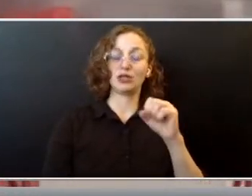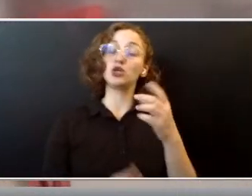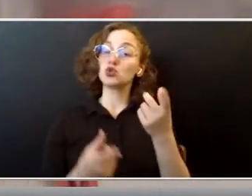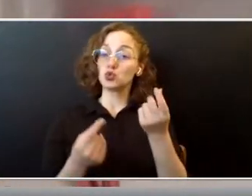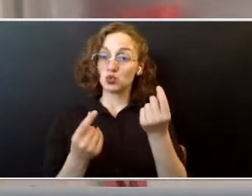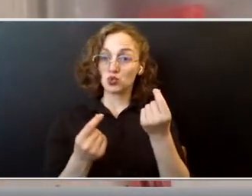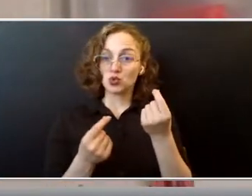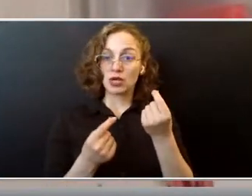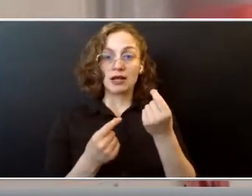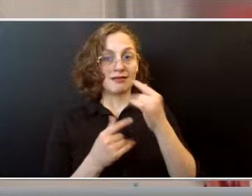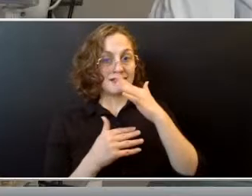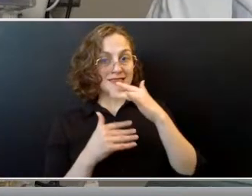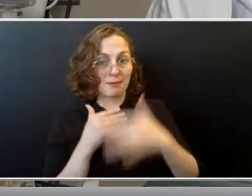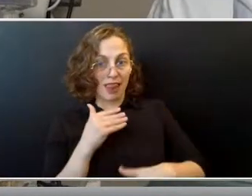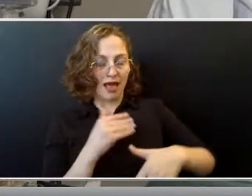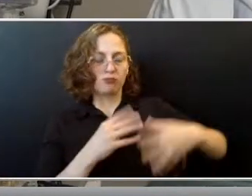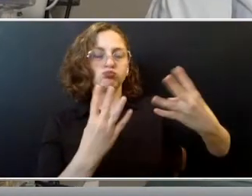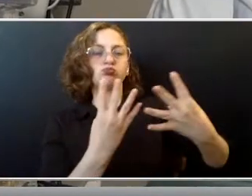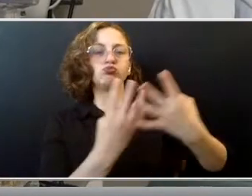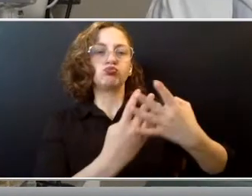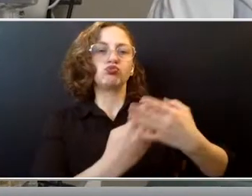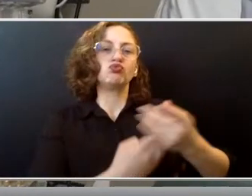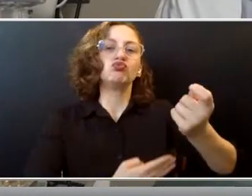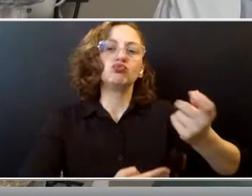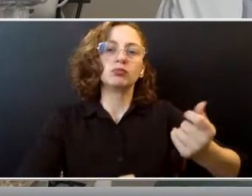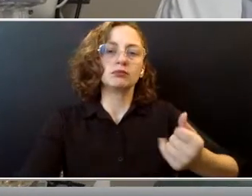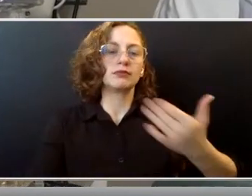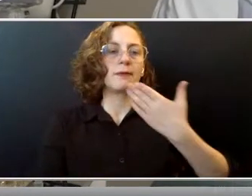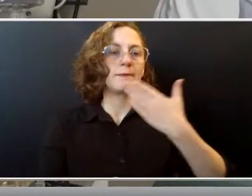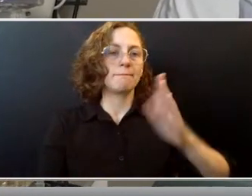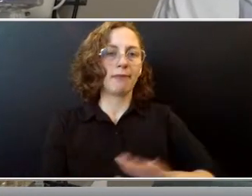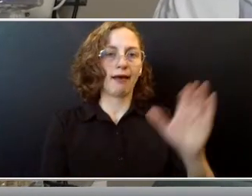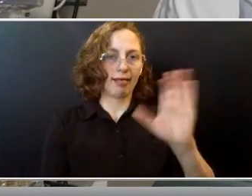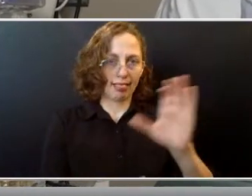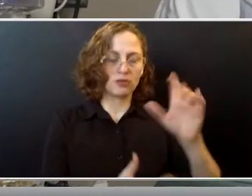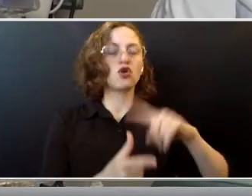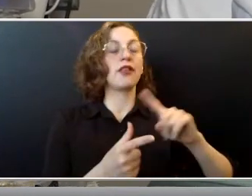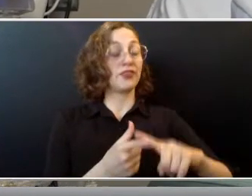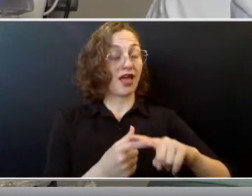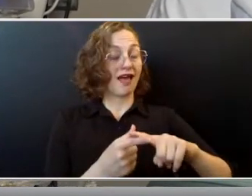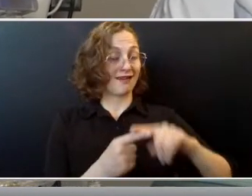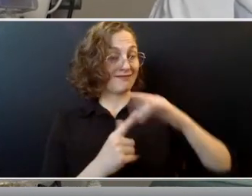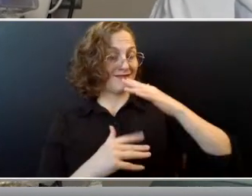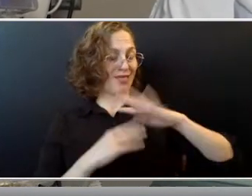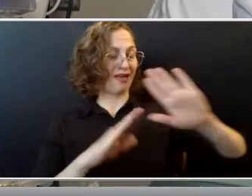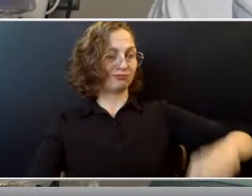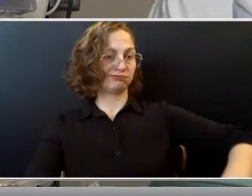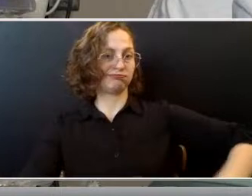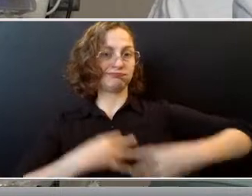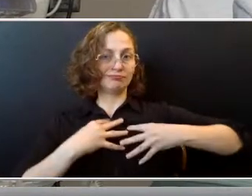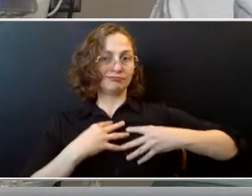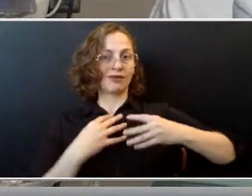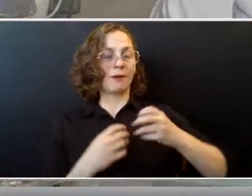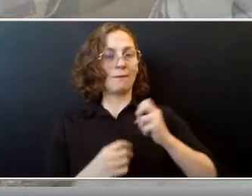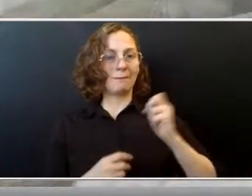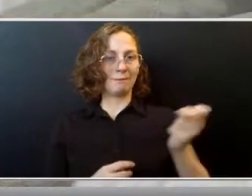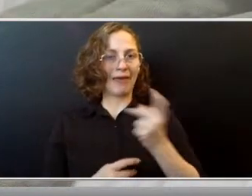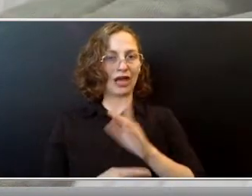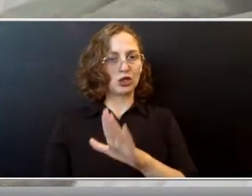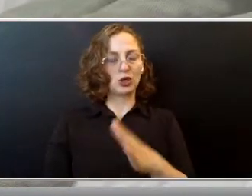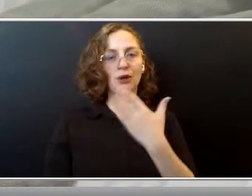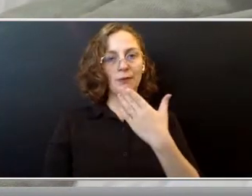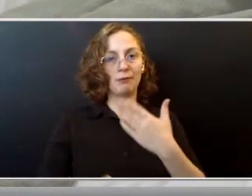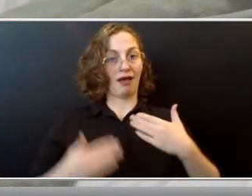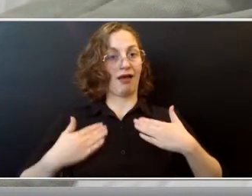clean blood back into her body. But reaching Dr. Moriarty and his team was a 5-year-long process, even though the signs were